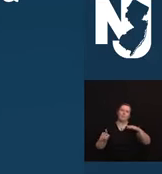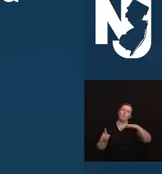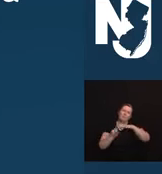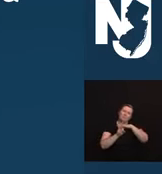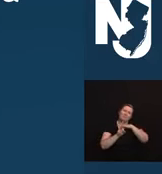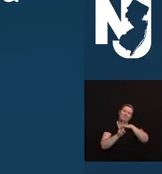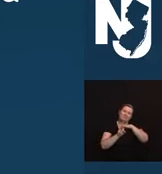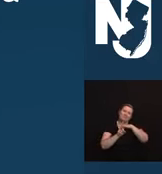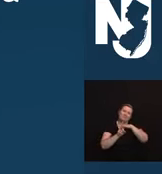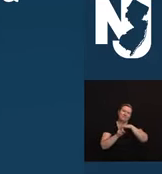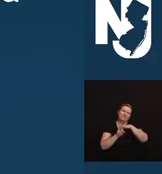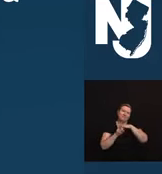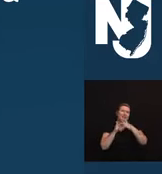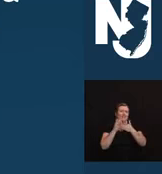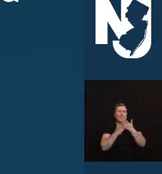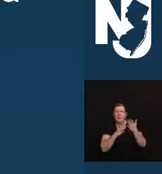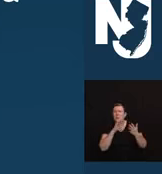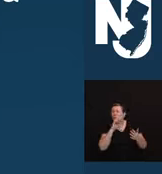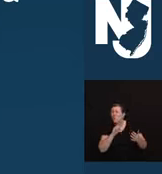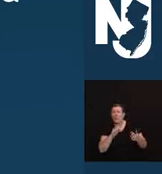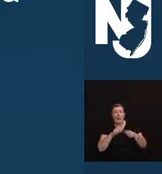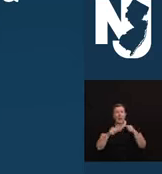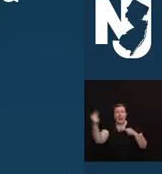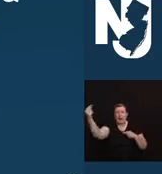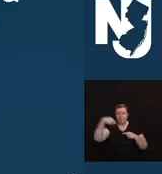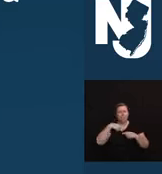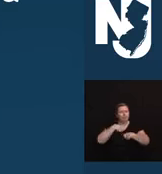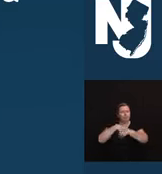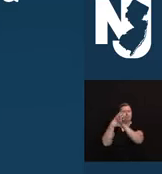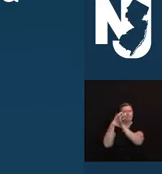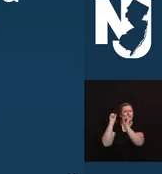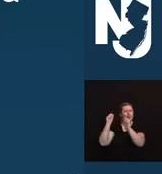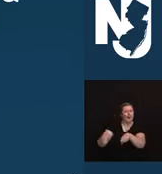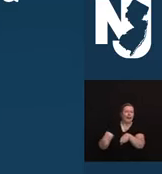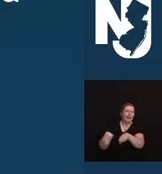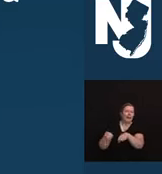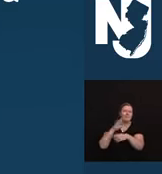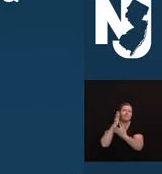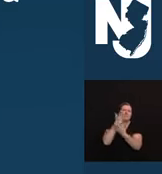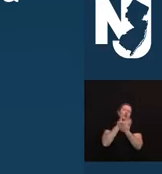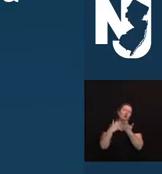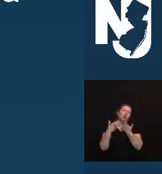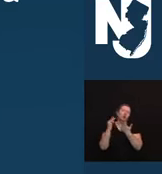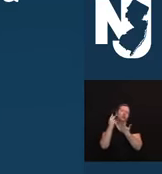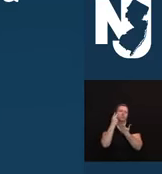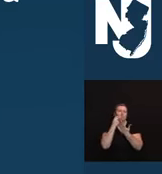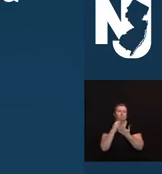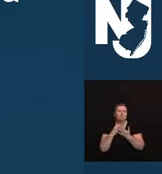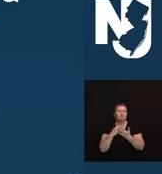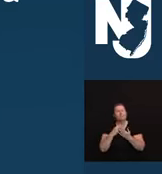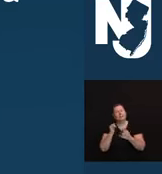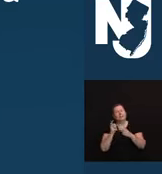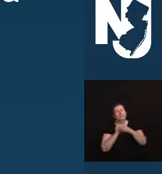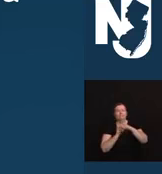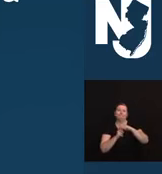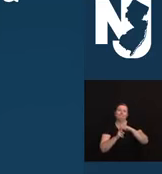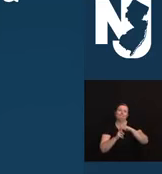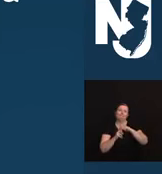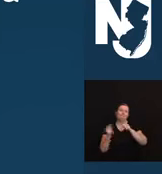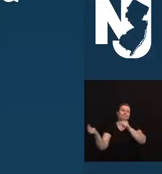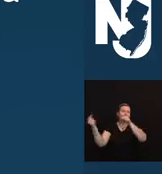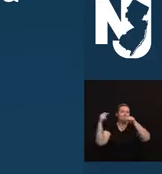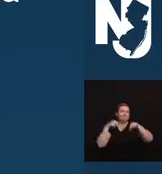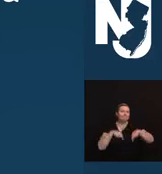in some cases too old to travel or otherwise would not have been there, were there virtually. And they hired a